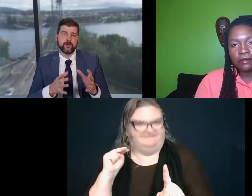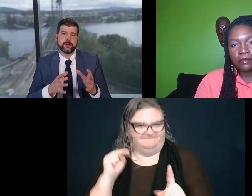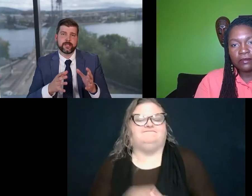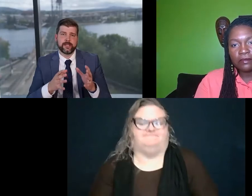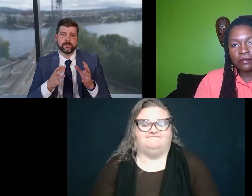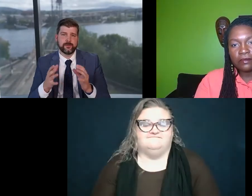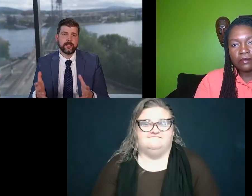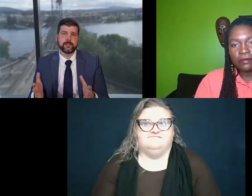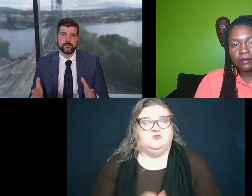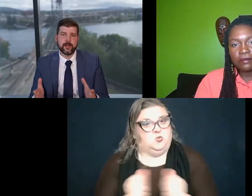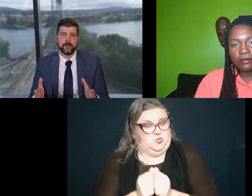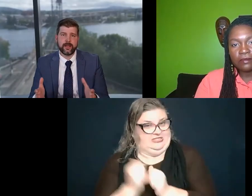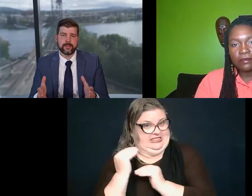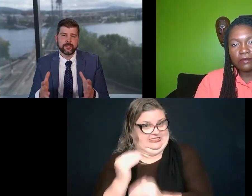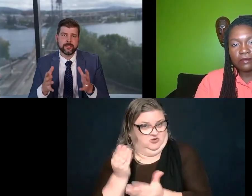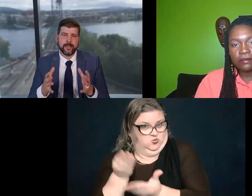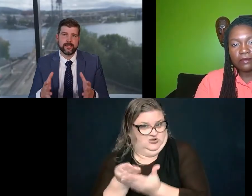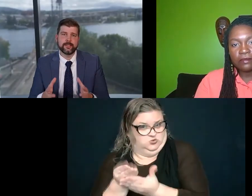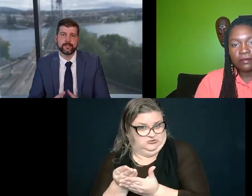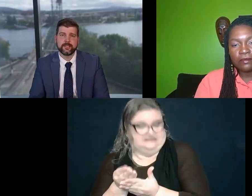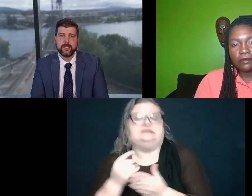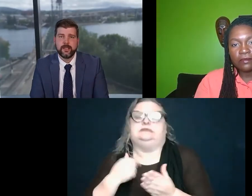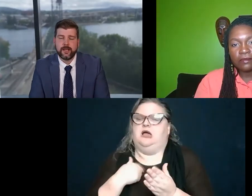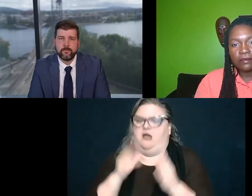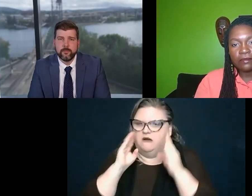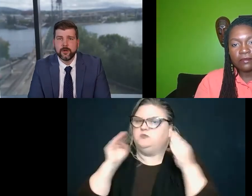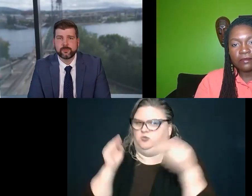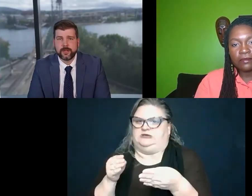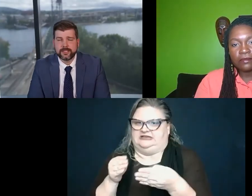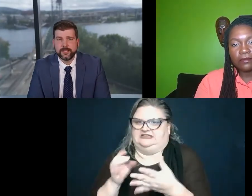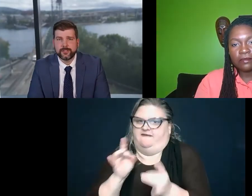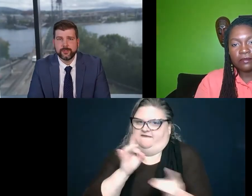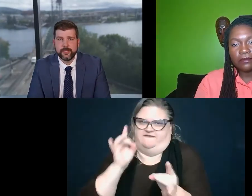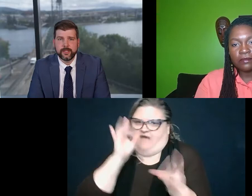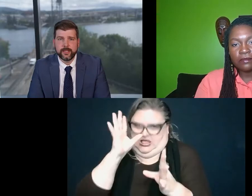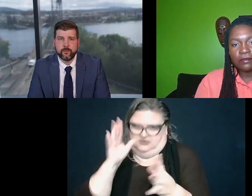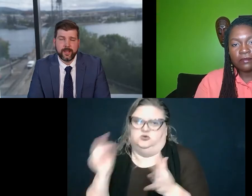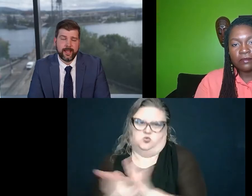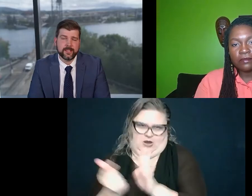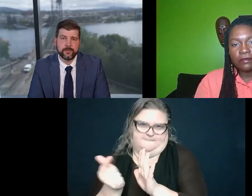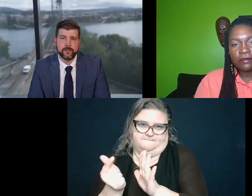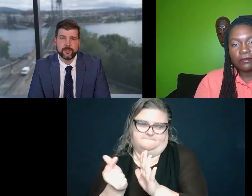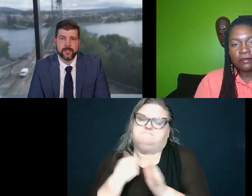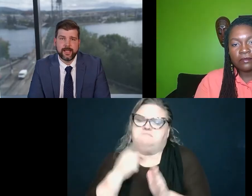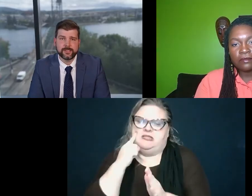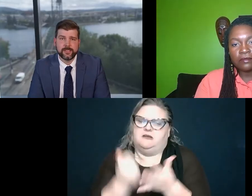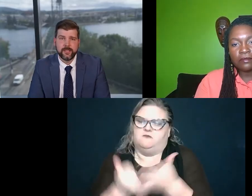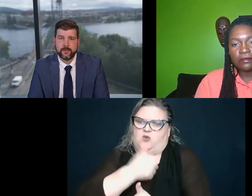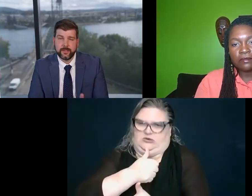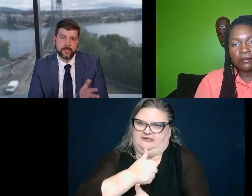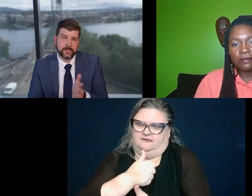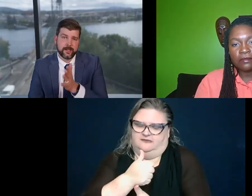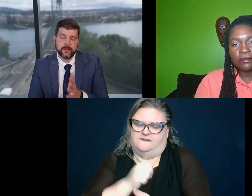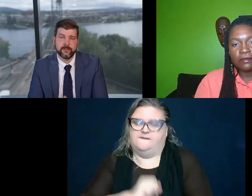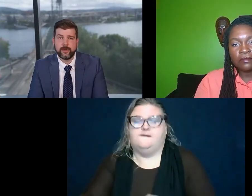I've prioritized violent crime. I think that that is the most pressing issue. And what has been over